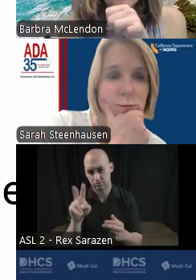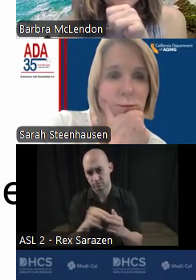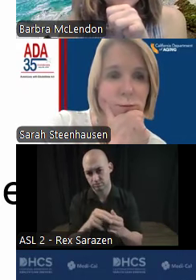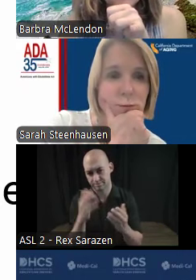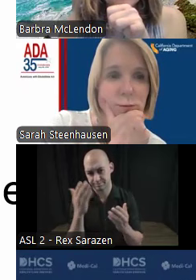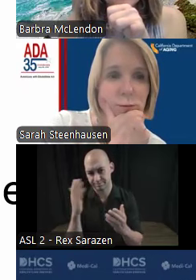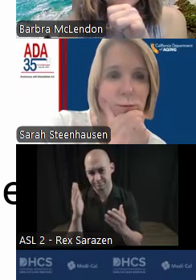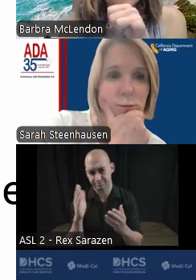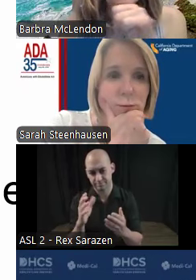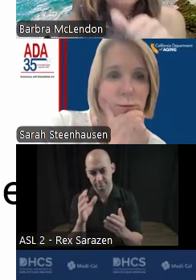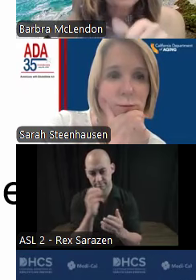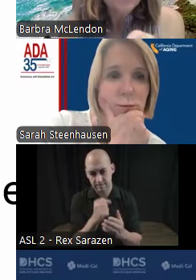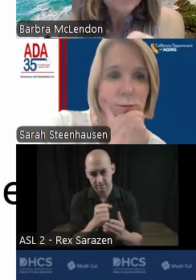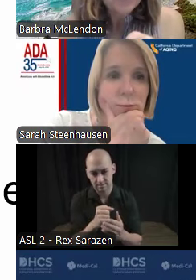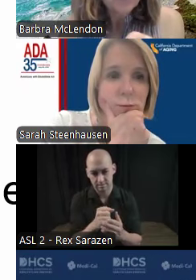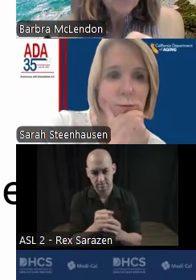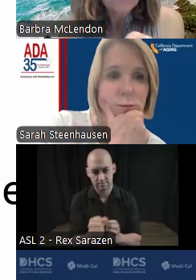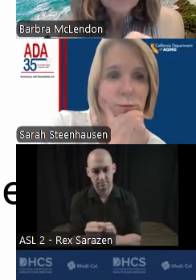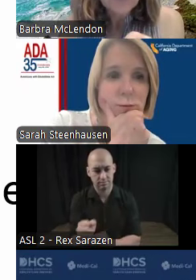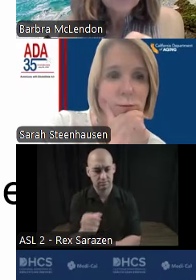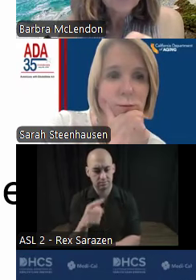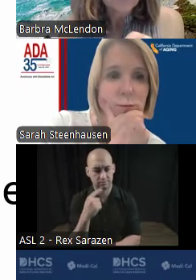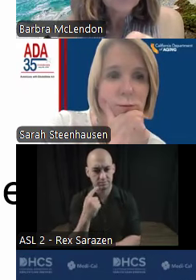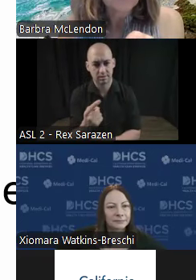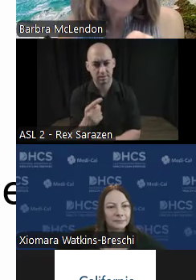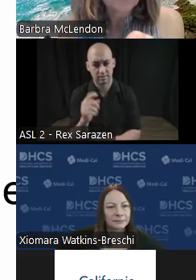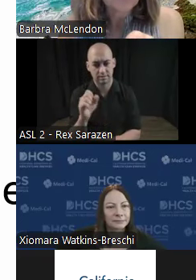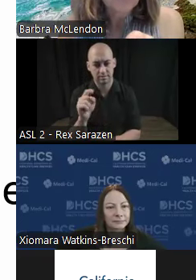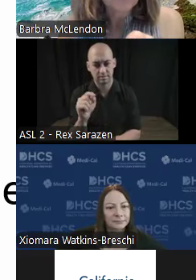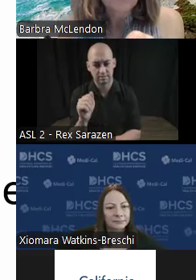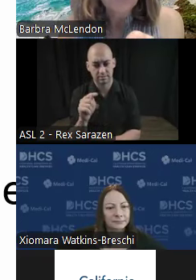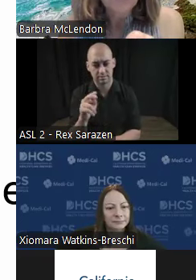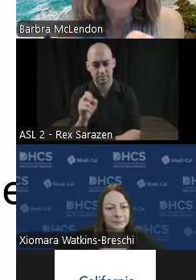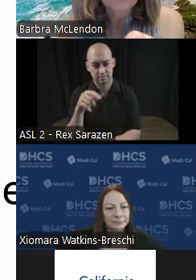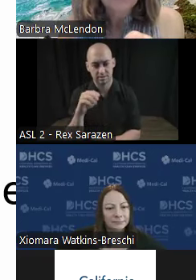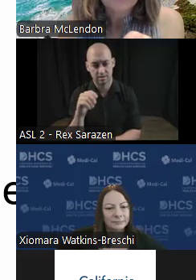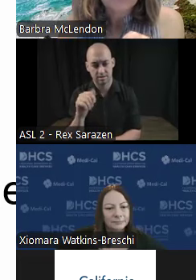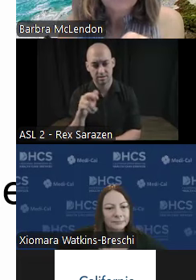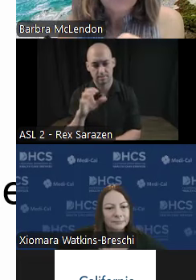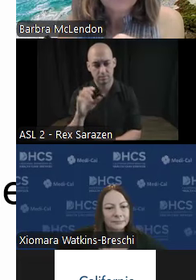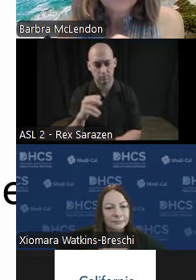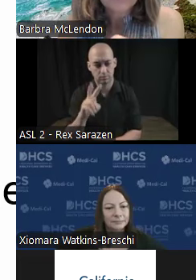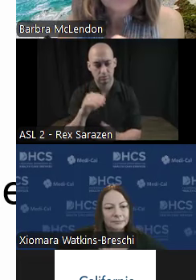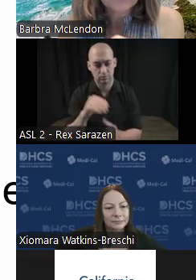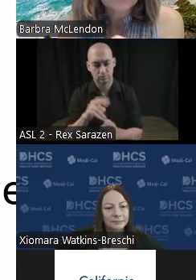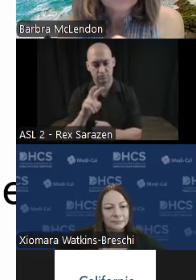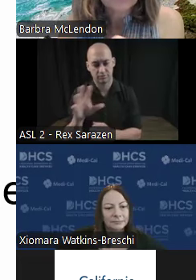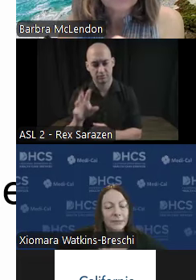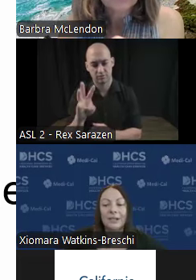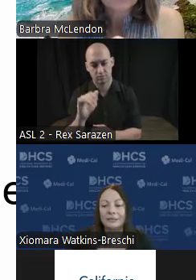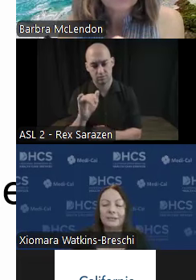have missed it. Yeah, did you mention the status of this March 2025 waiver